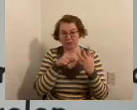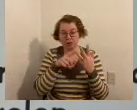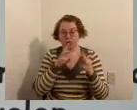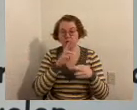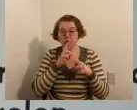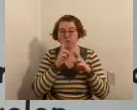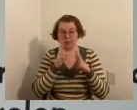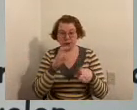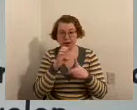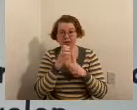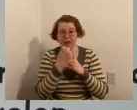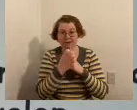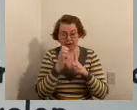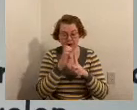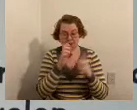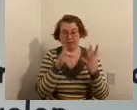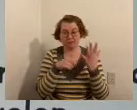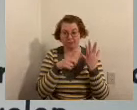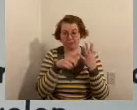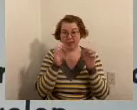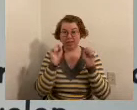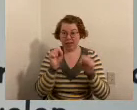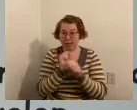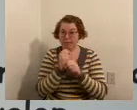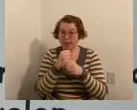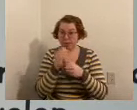and reproduce.